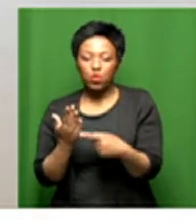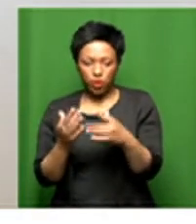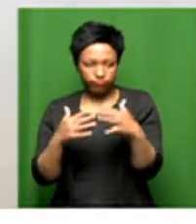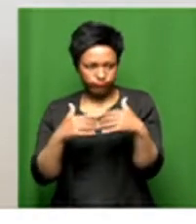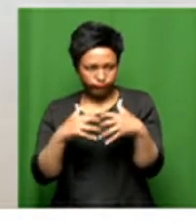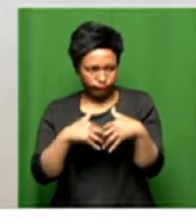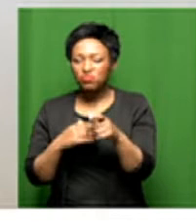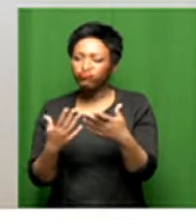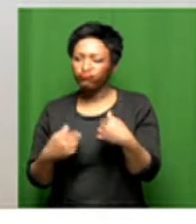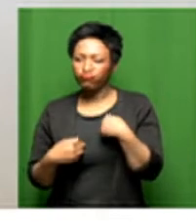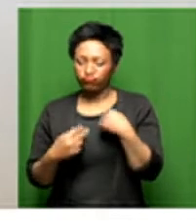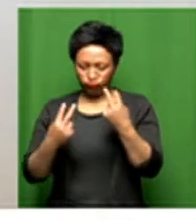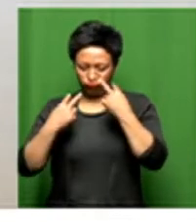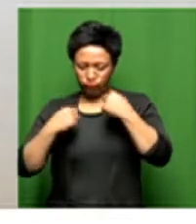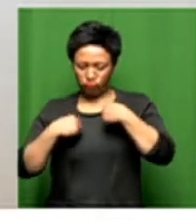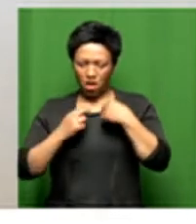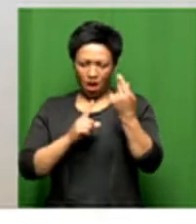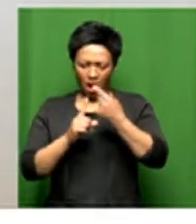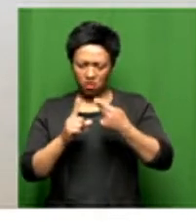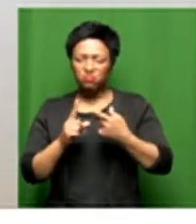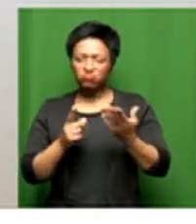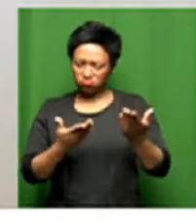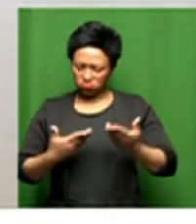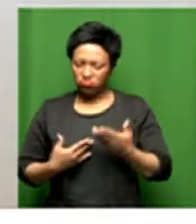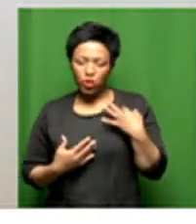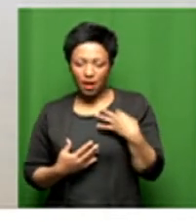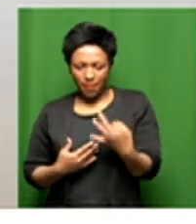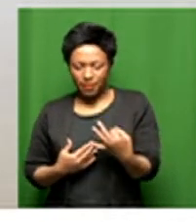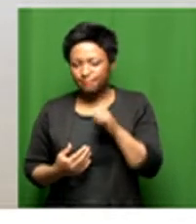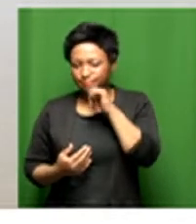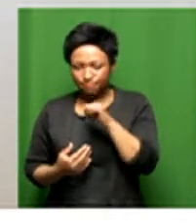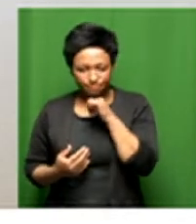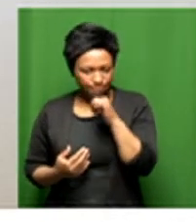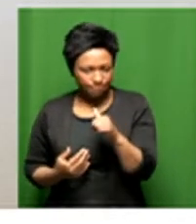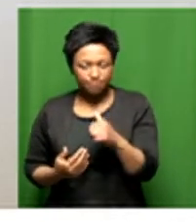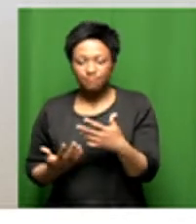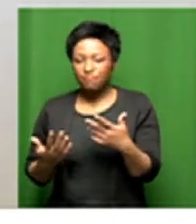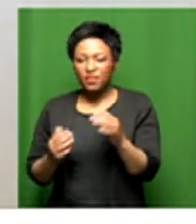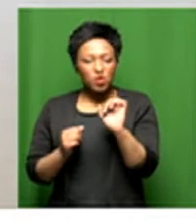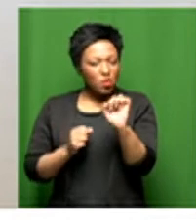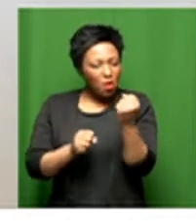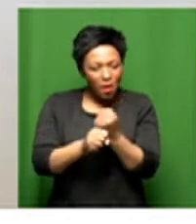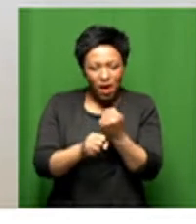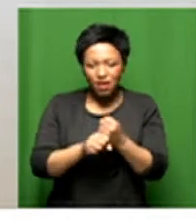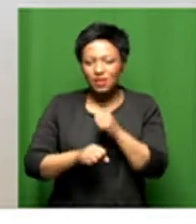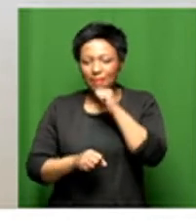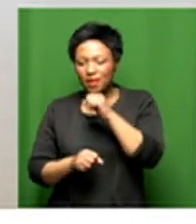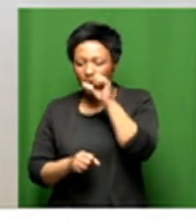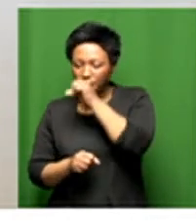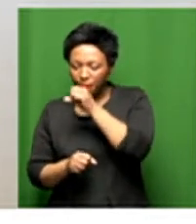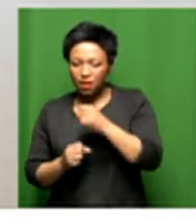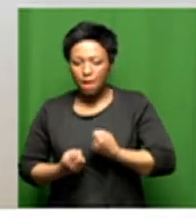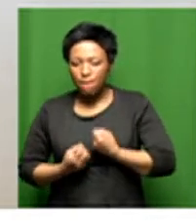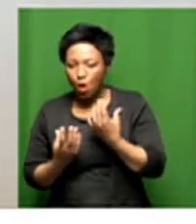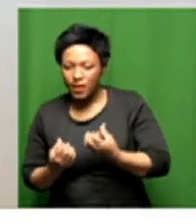called Pause, Breathe. And already it says a lot. I mean, the artwork, Bronwyn, from the artist should complete that.